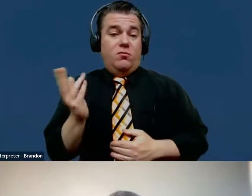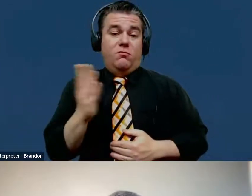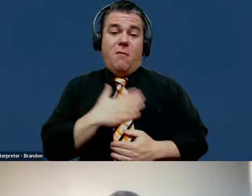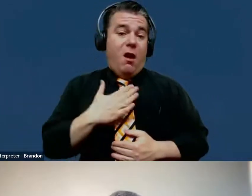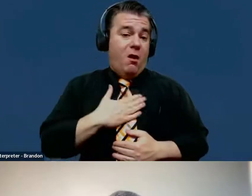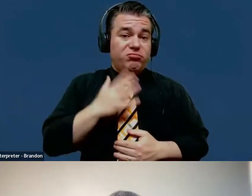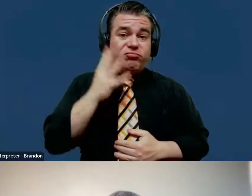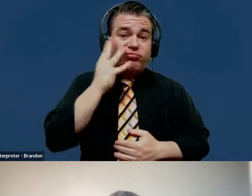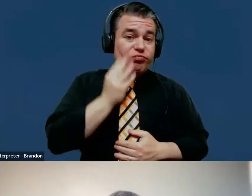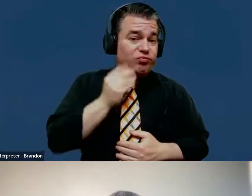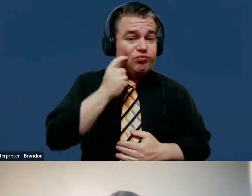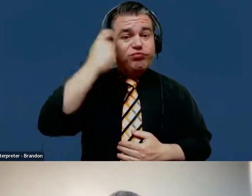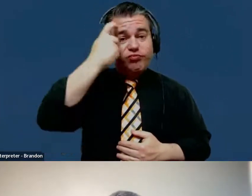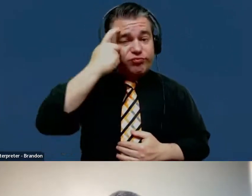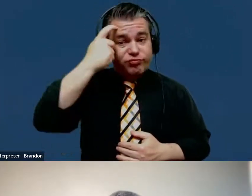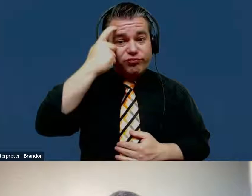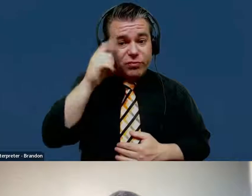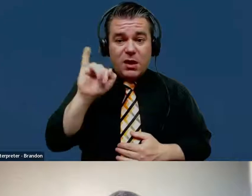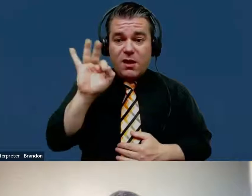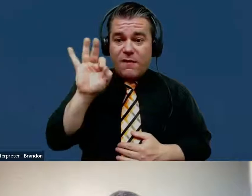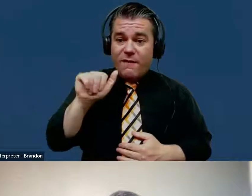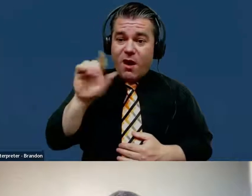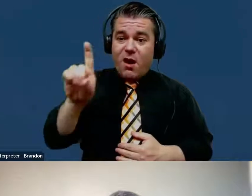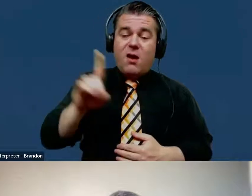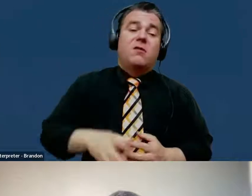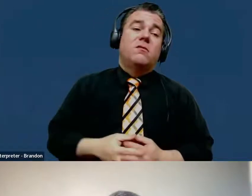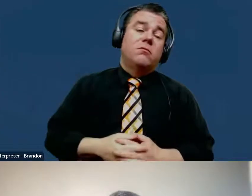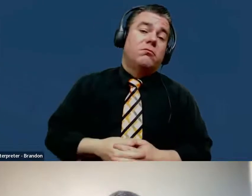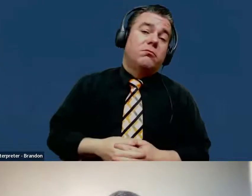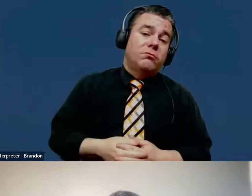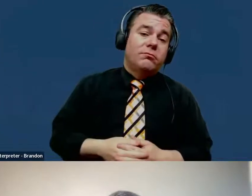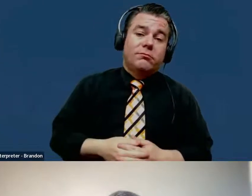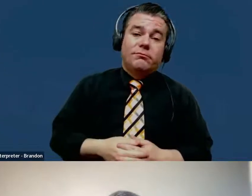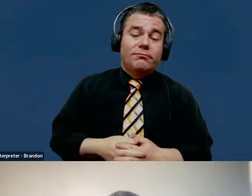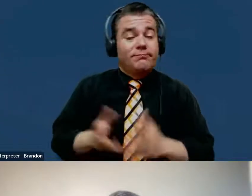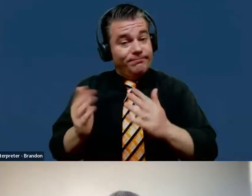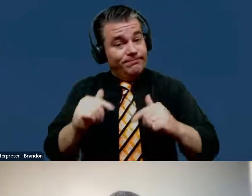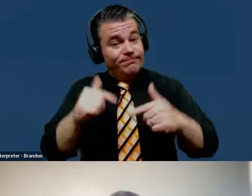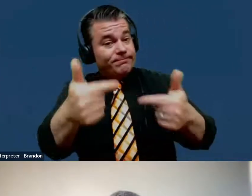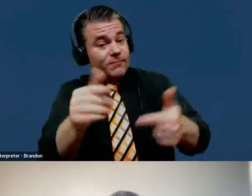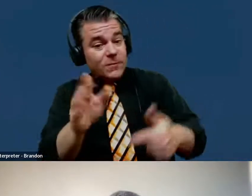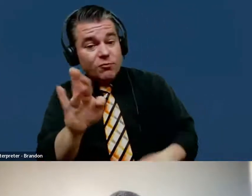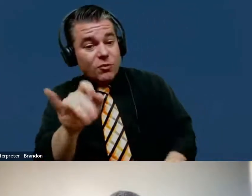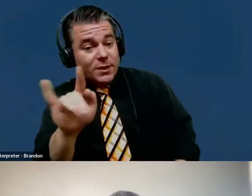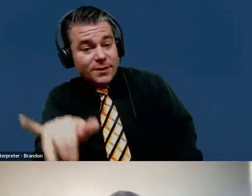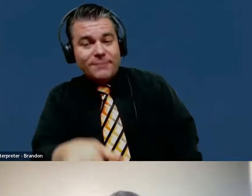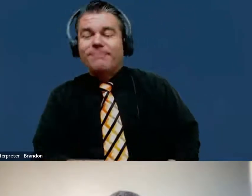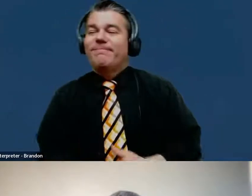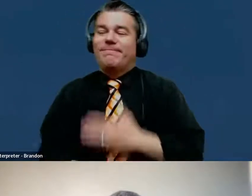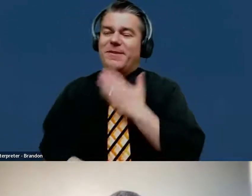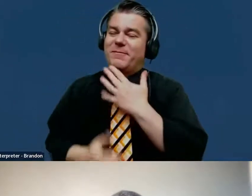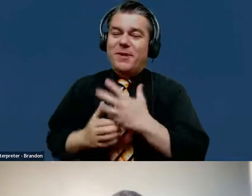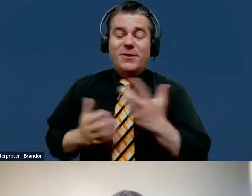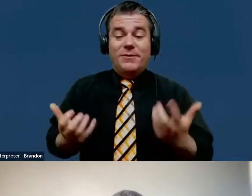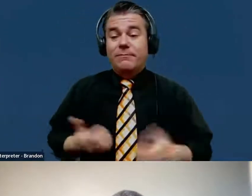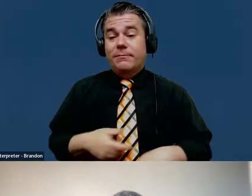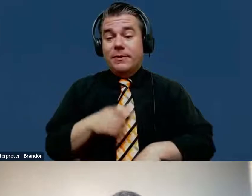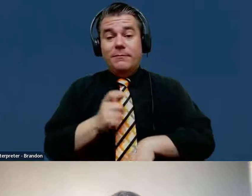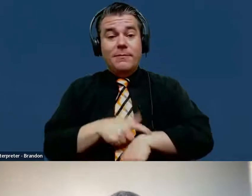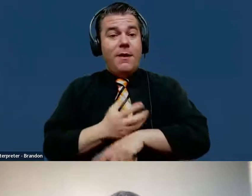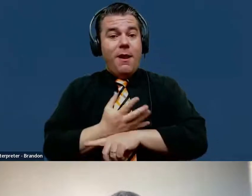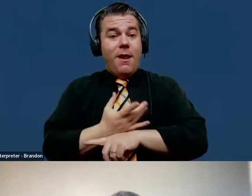from our projects at IFAD side. Over to you, Brittany. Great, thank you so much. So we're running out